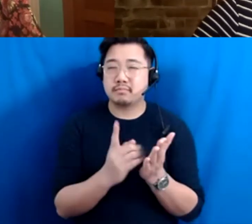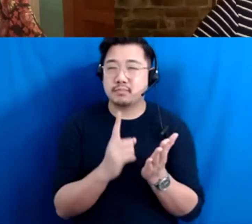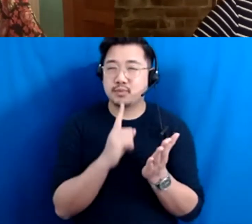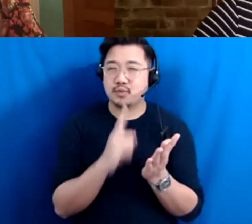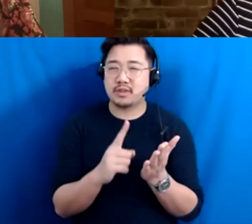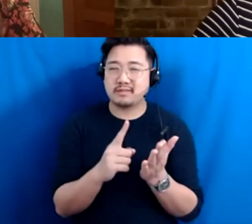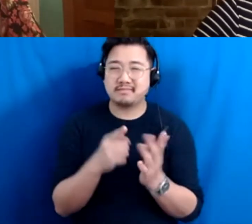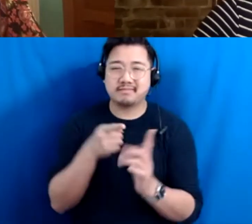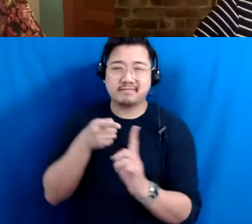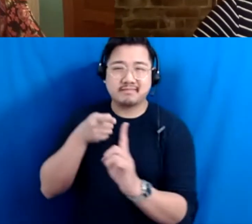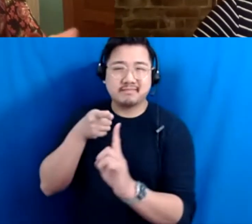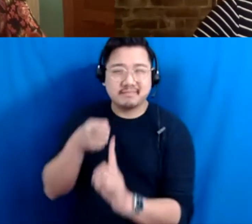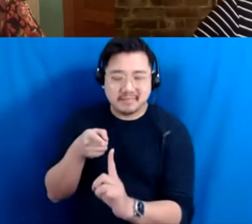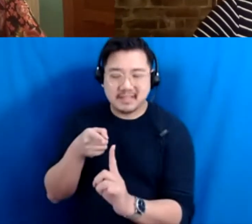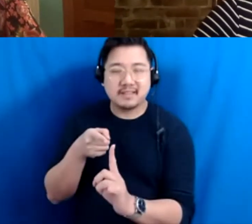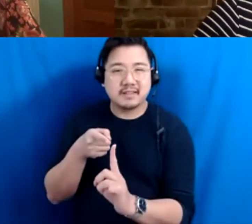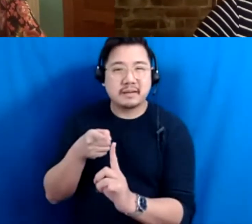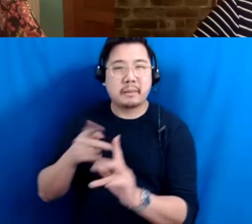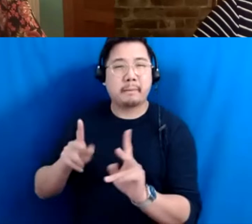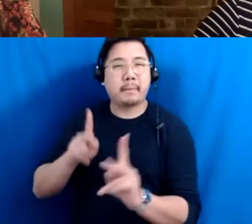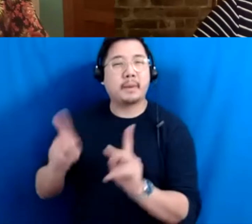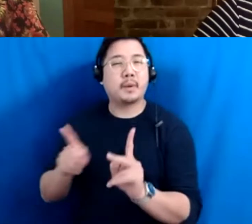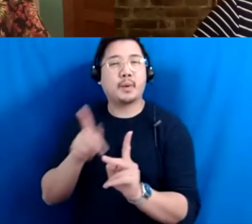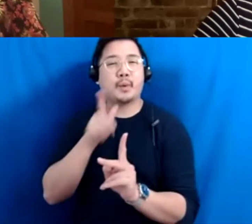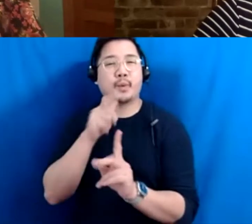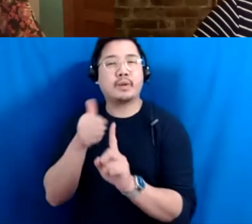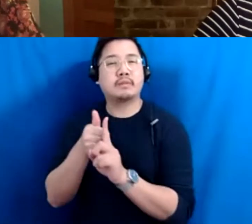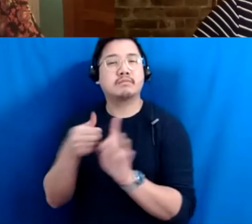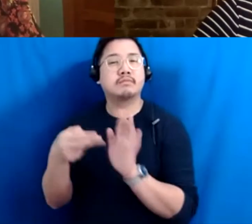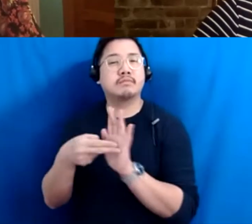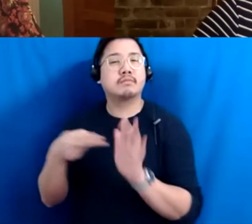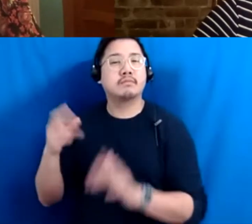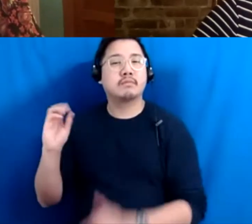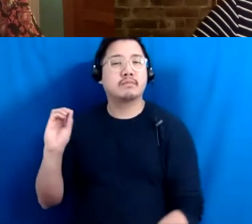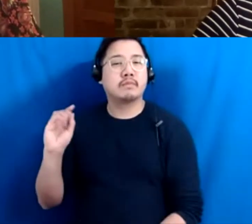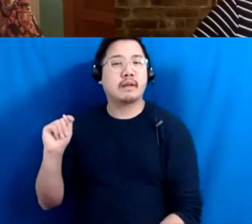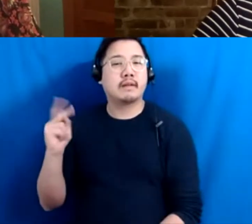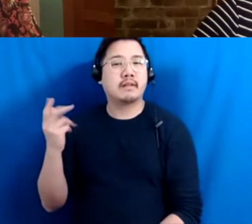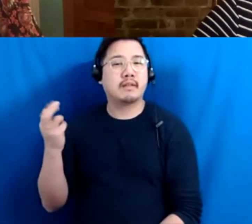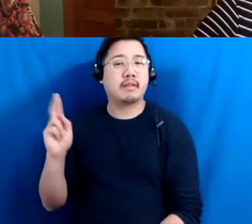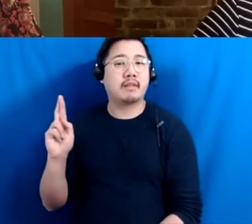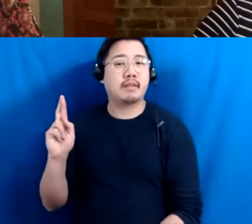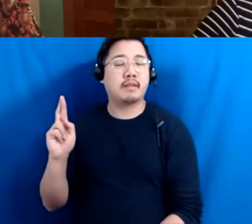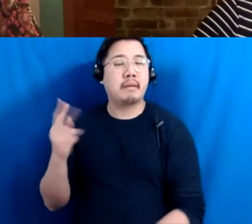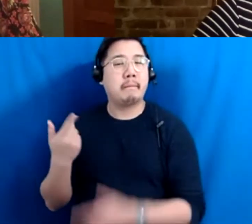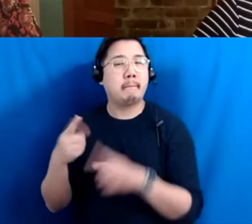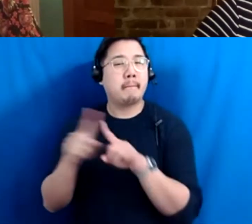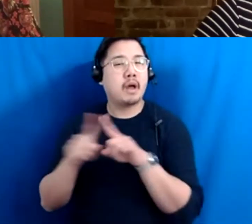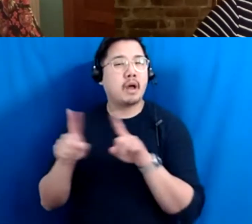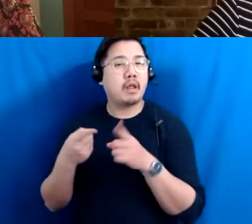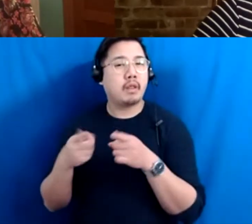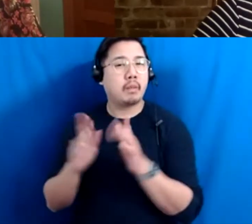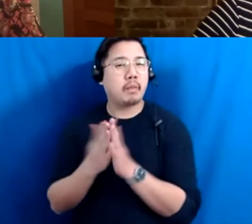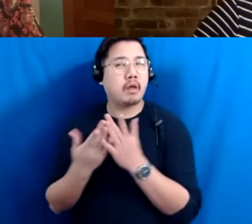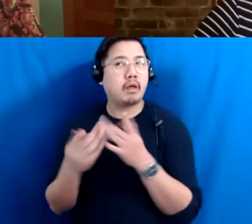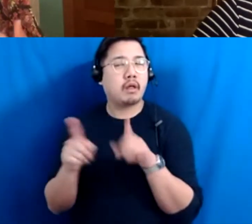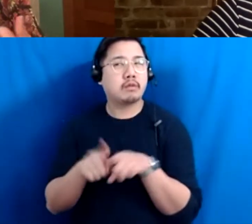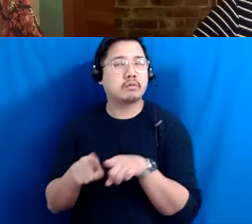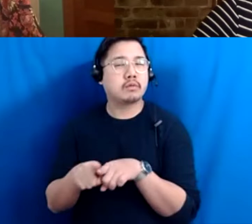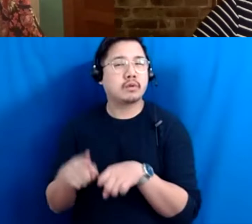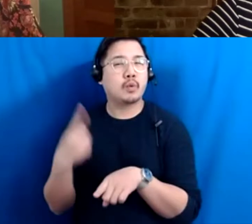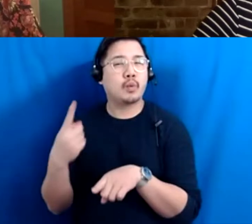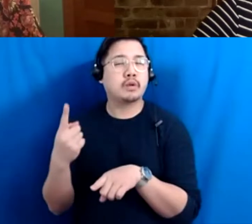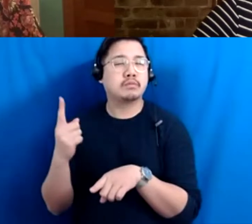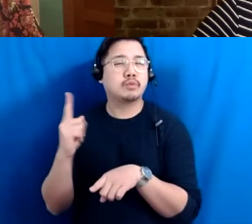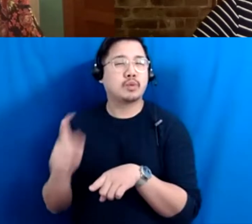very much the other, but it also has this question in it that I've been thinking about a lot, because a lot of